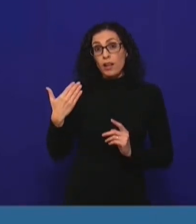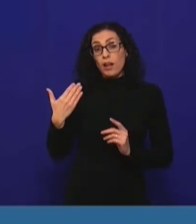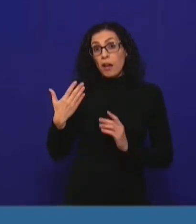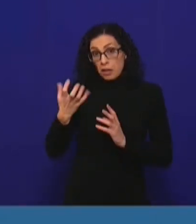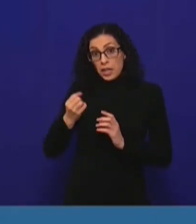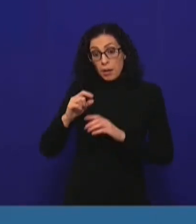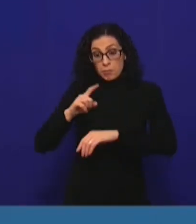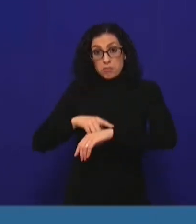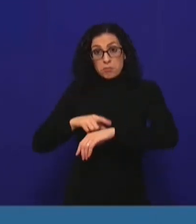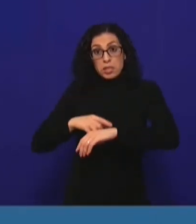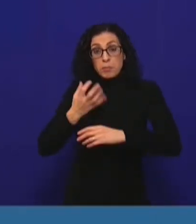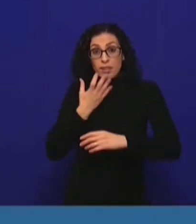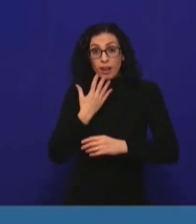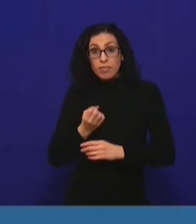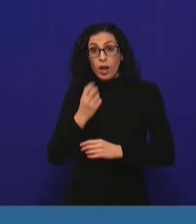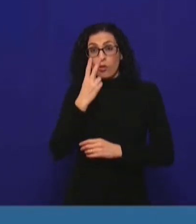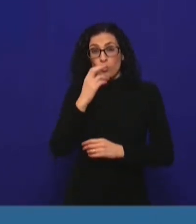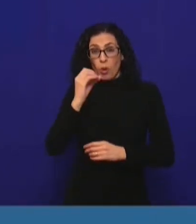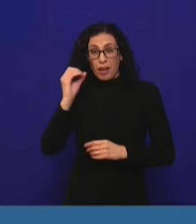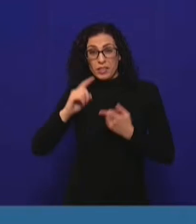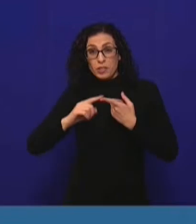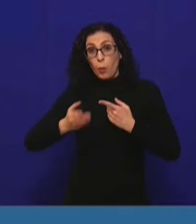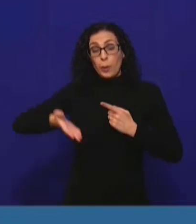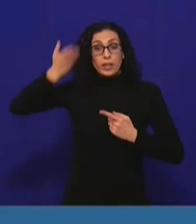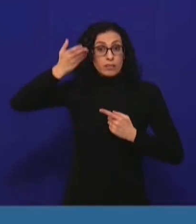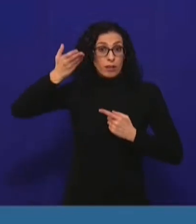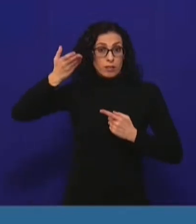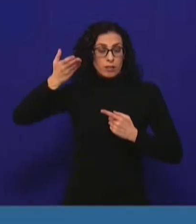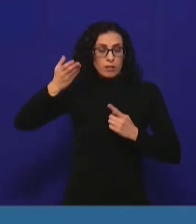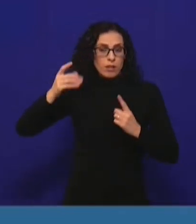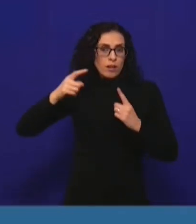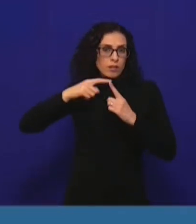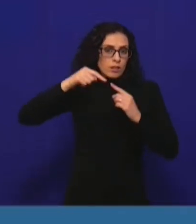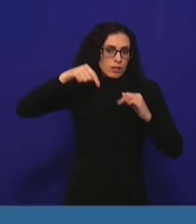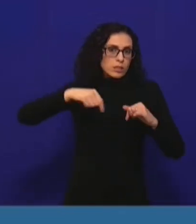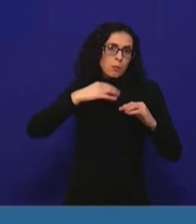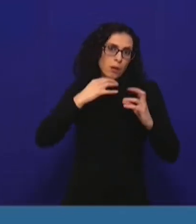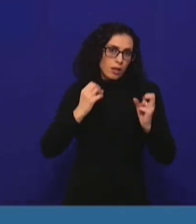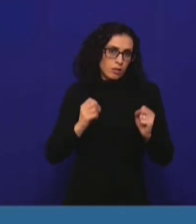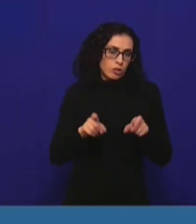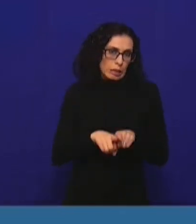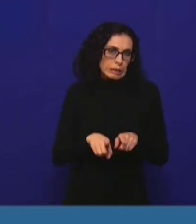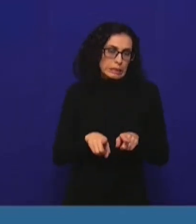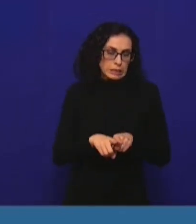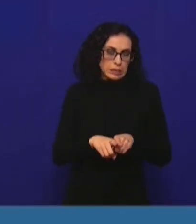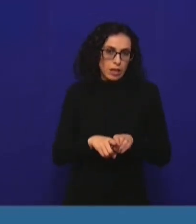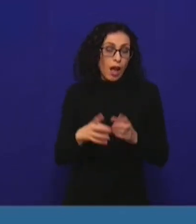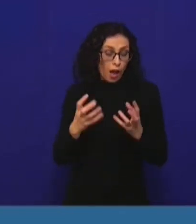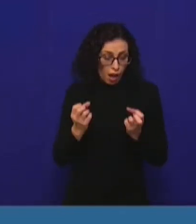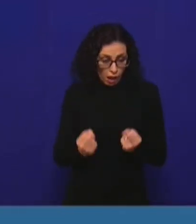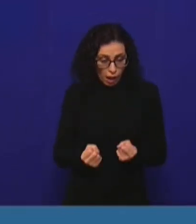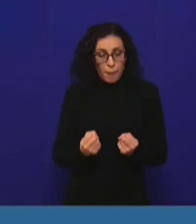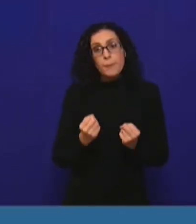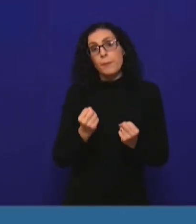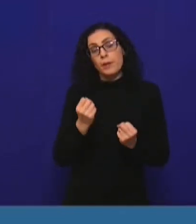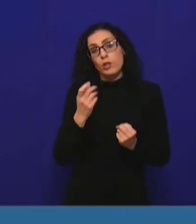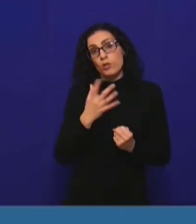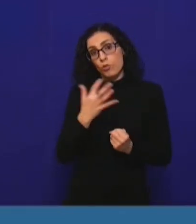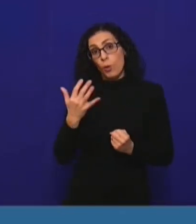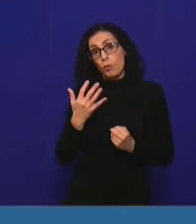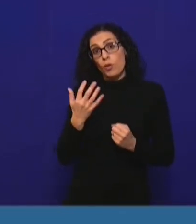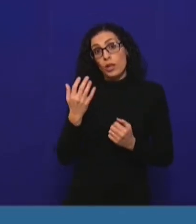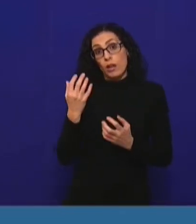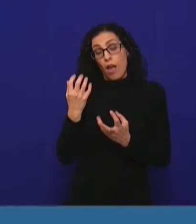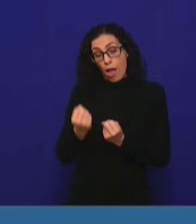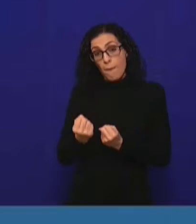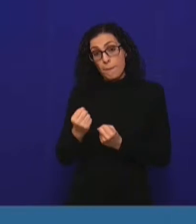200 u over 200, f'dan l-aħħar ġranet ma reġax kellna dak iż-żieda li kien hemm, però ovvja li hemm numru li huwa sostanzjali u ovvja